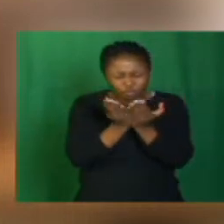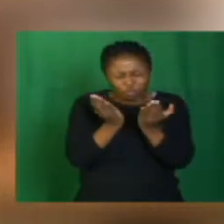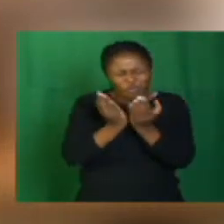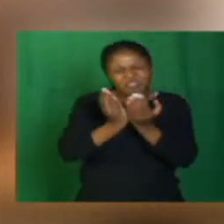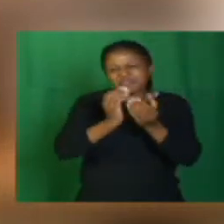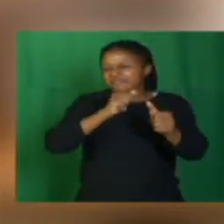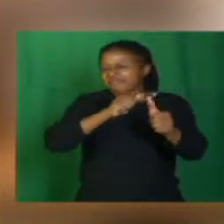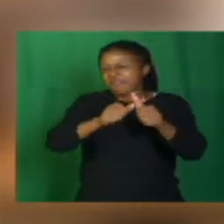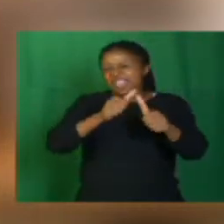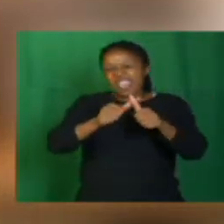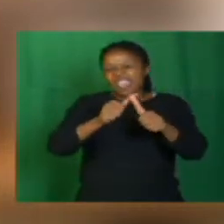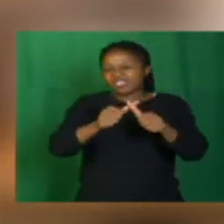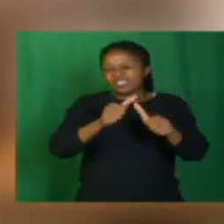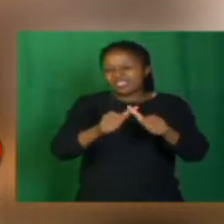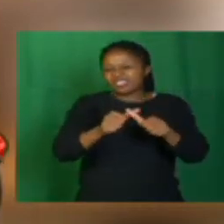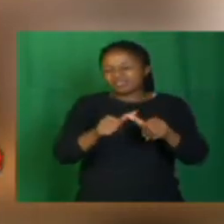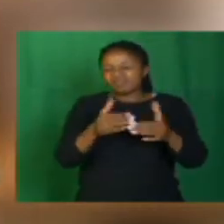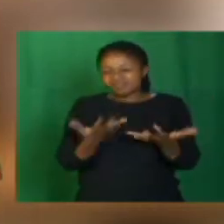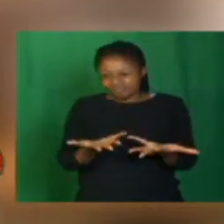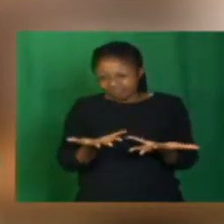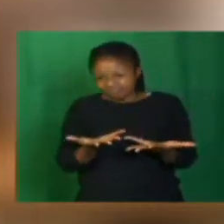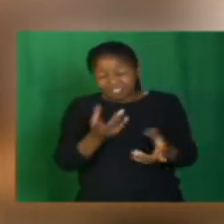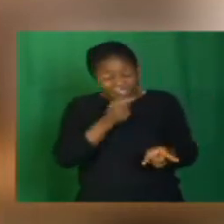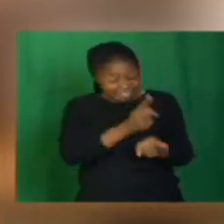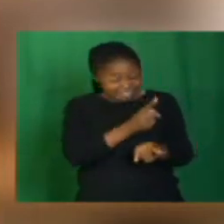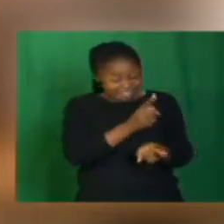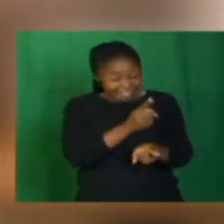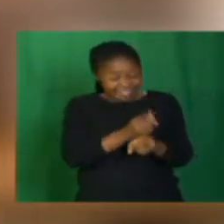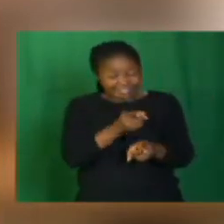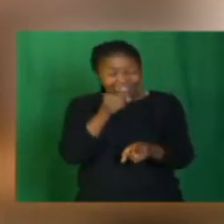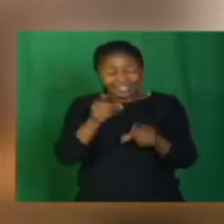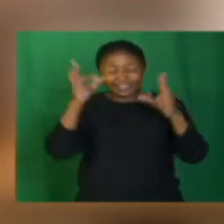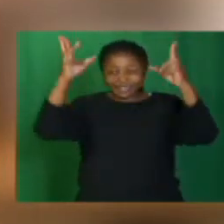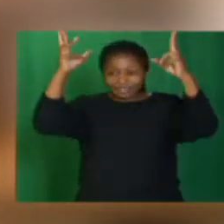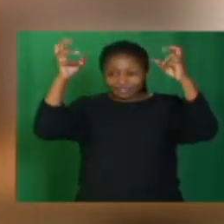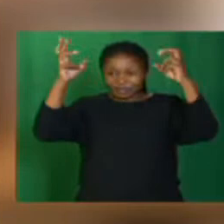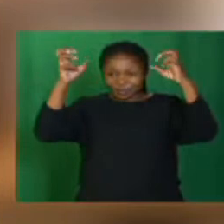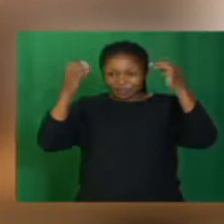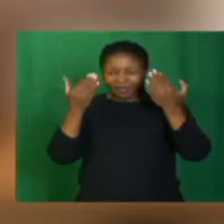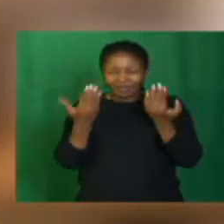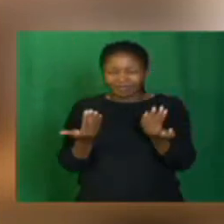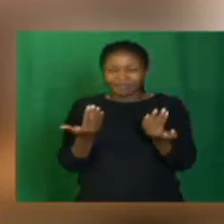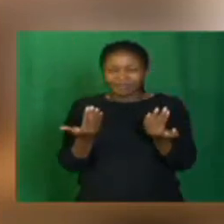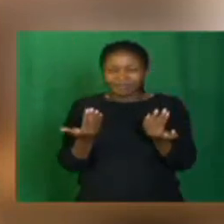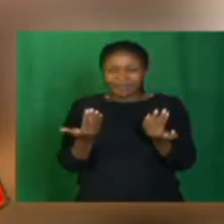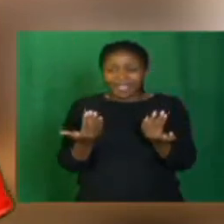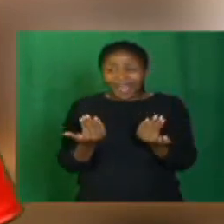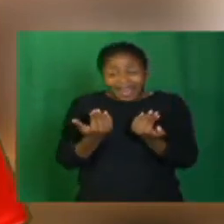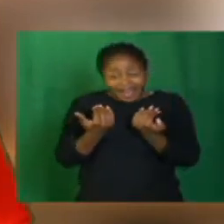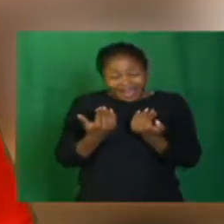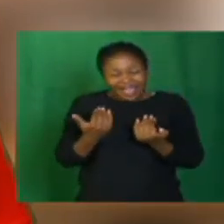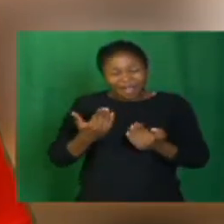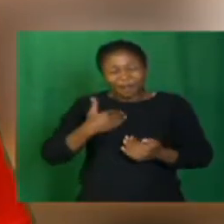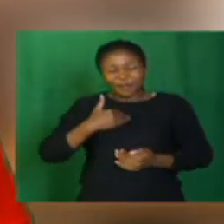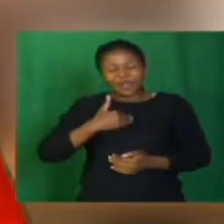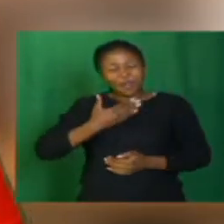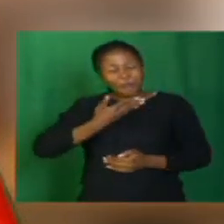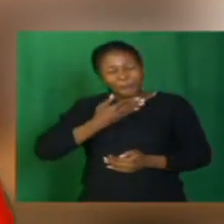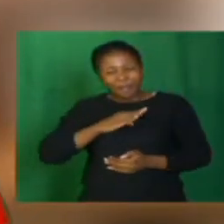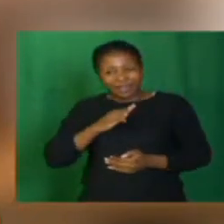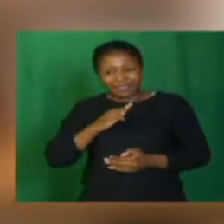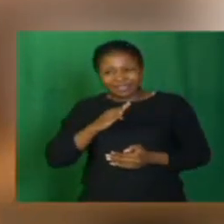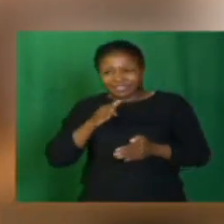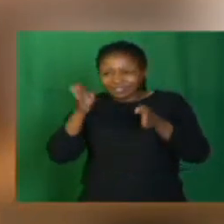A statement. Here is what I want to draw your attention to. The